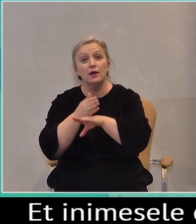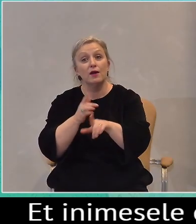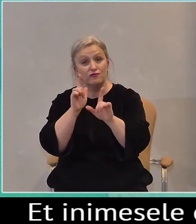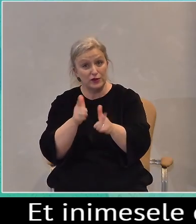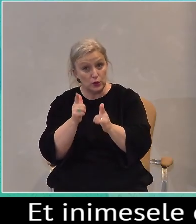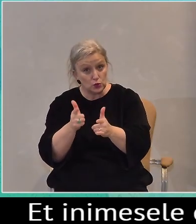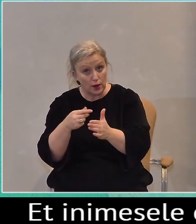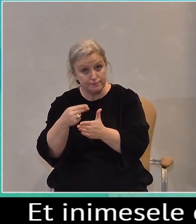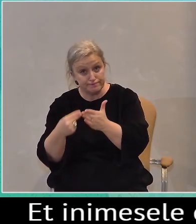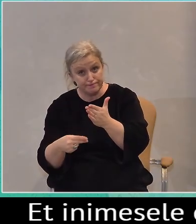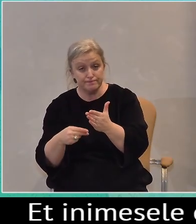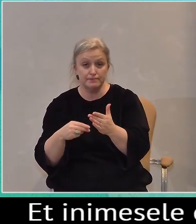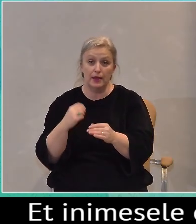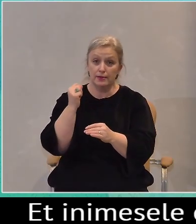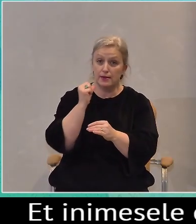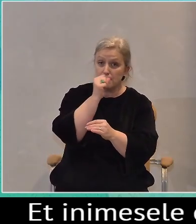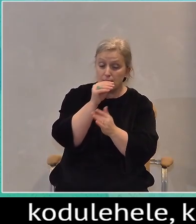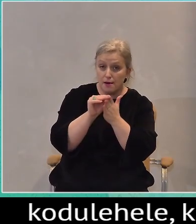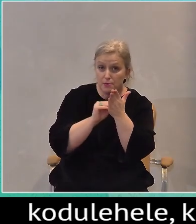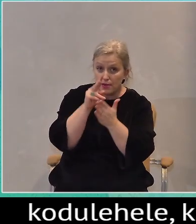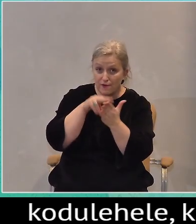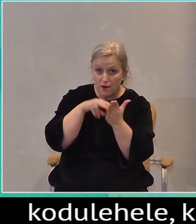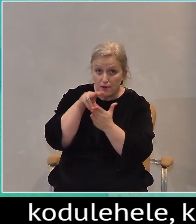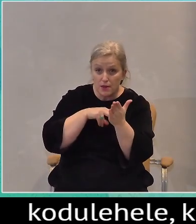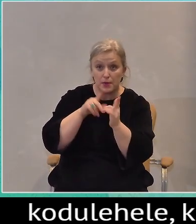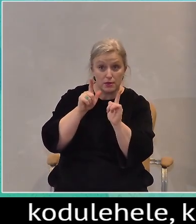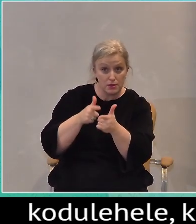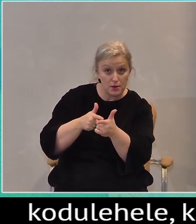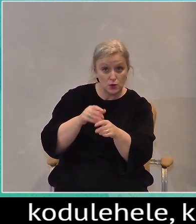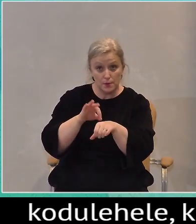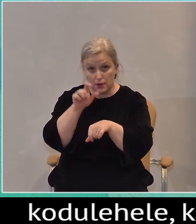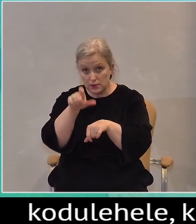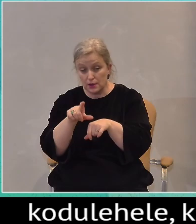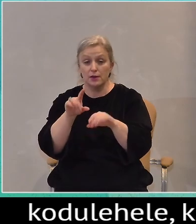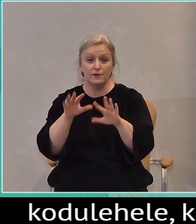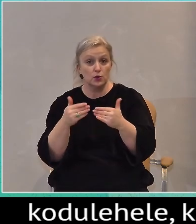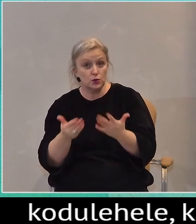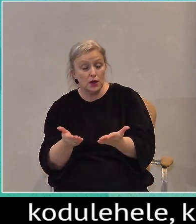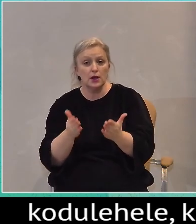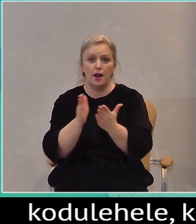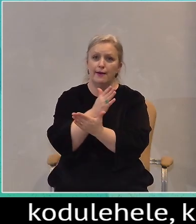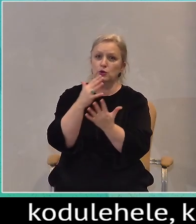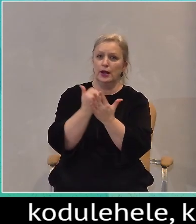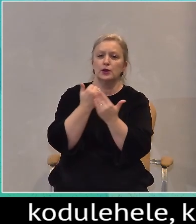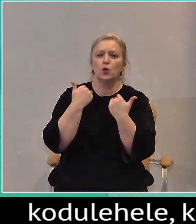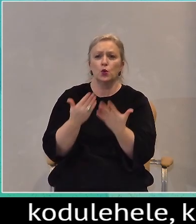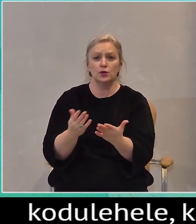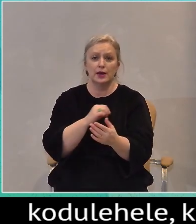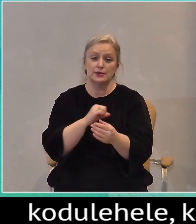follow up asking for additional consent to view the patient's personal health